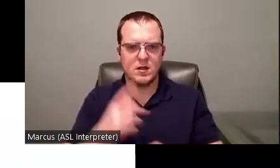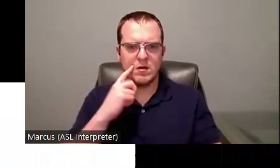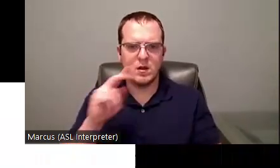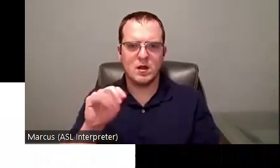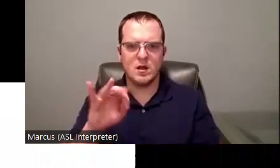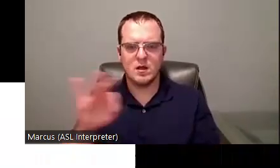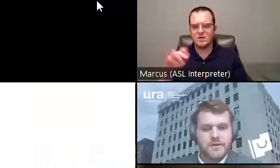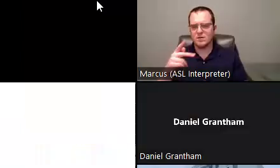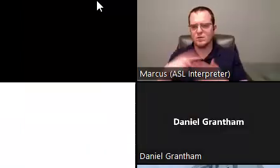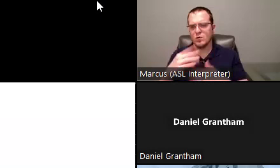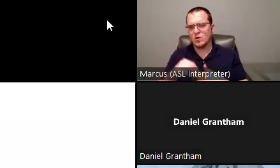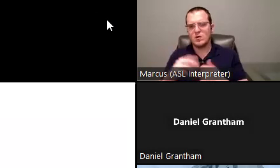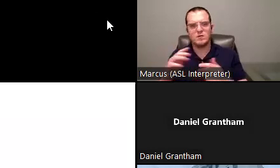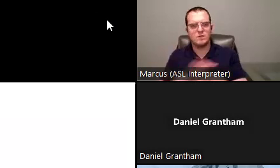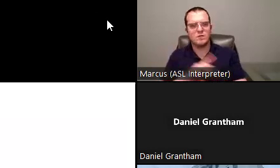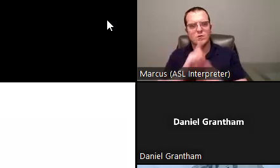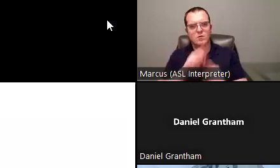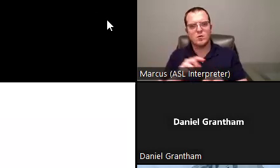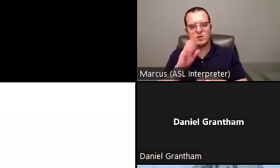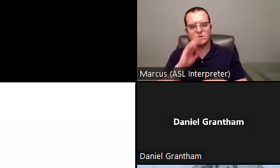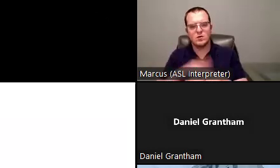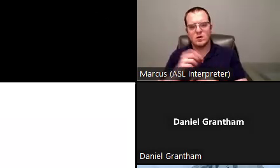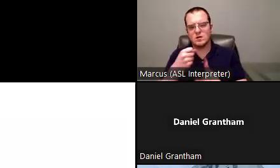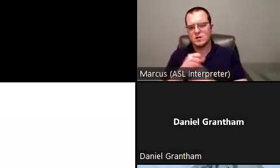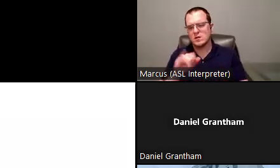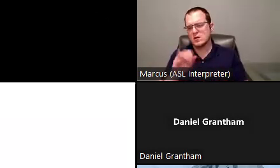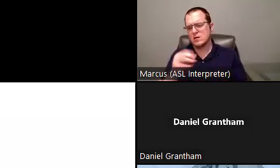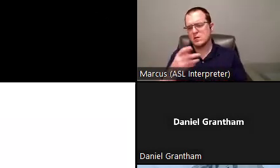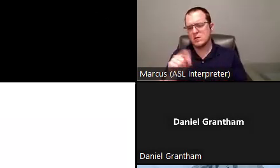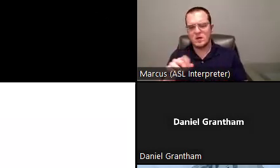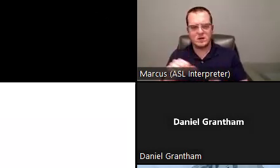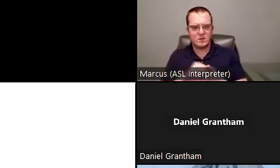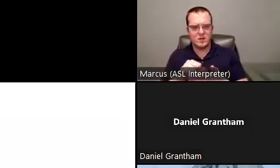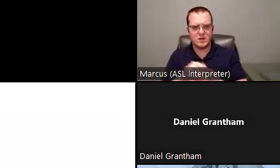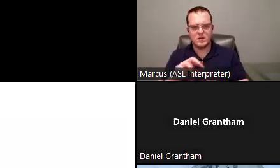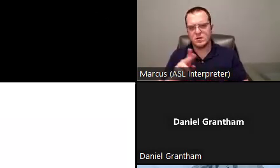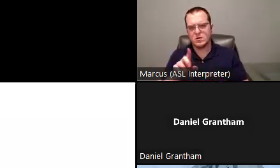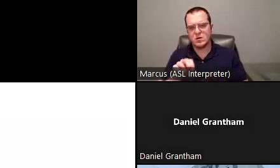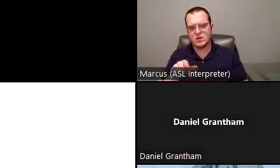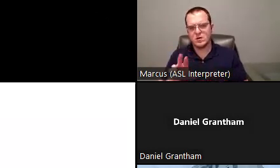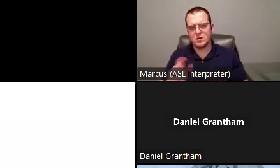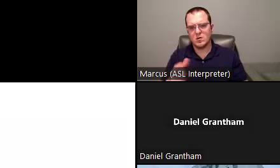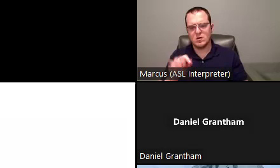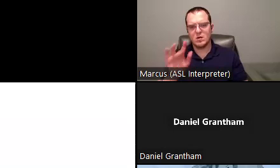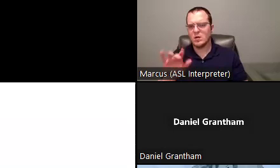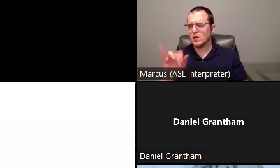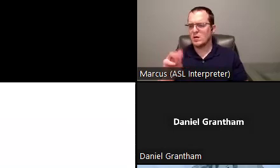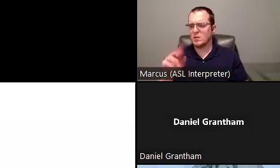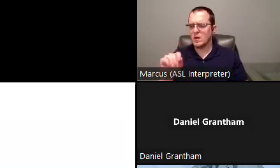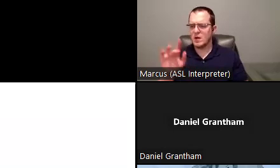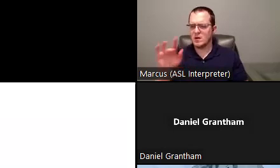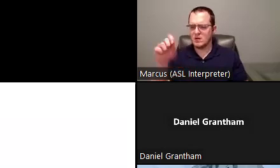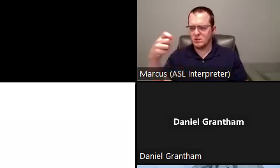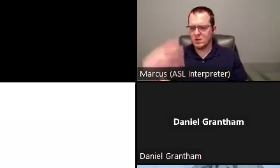full report is now live on the impact page of the URA's website. If you were to navigate to ura.org and click on the impact tab and then URA